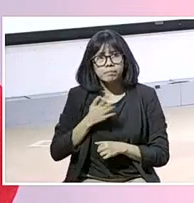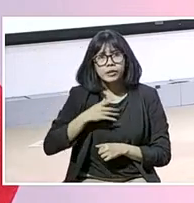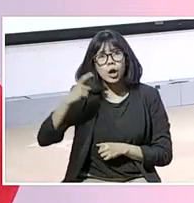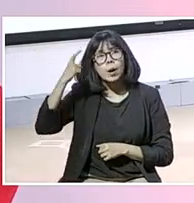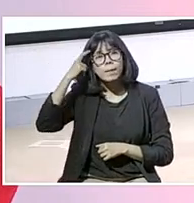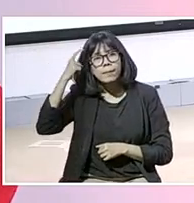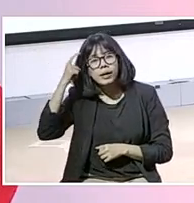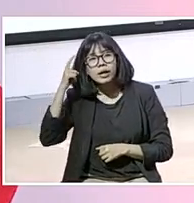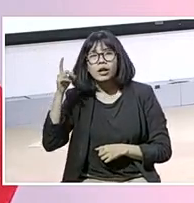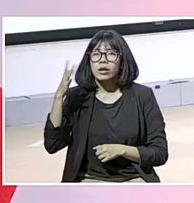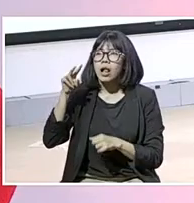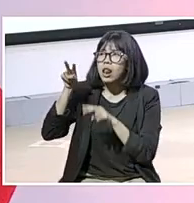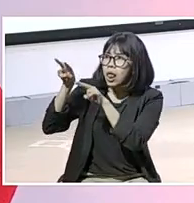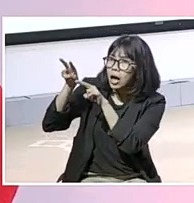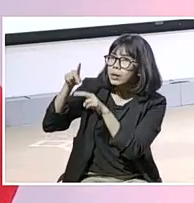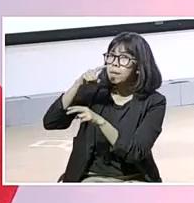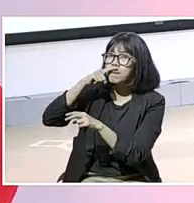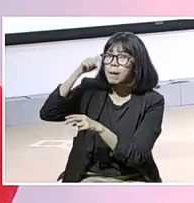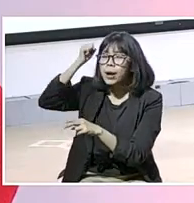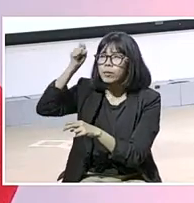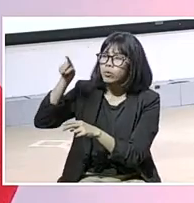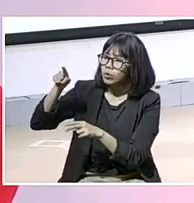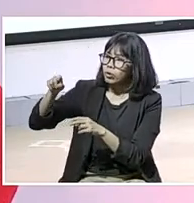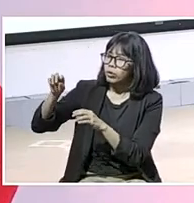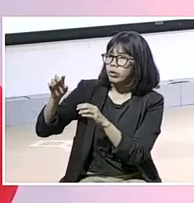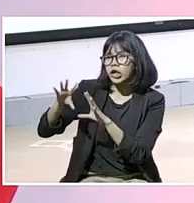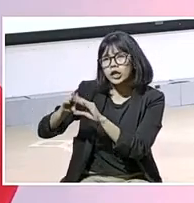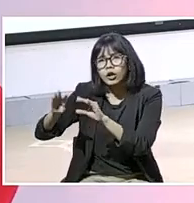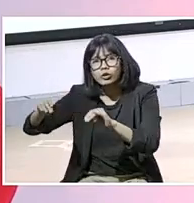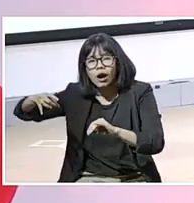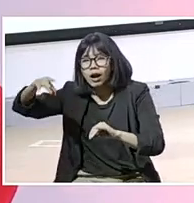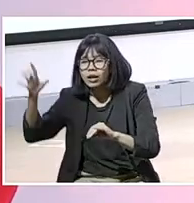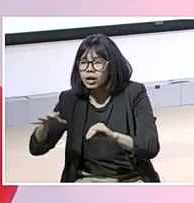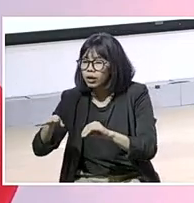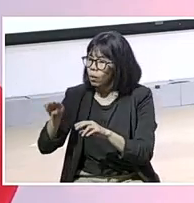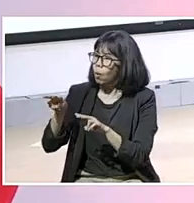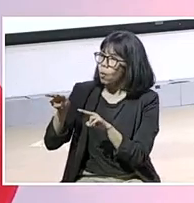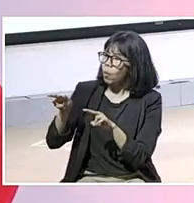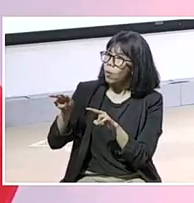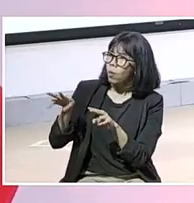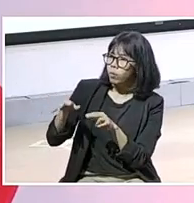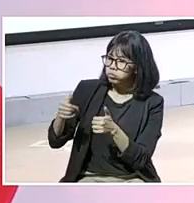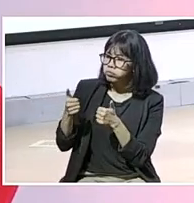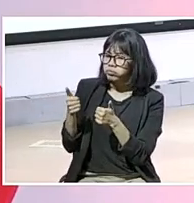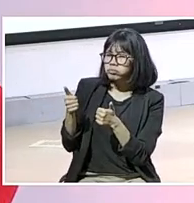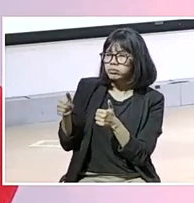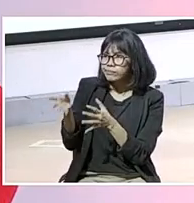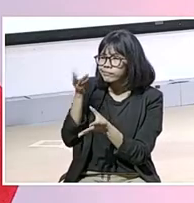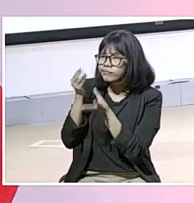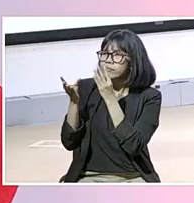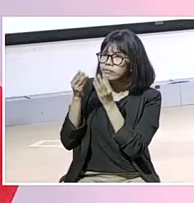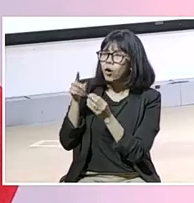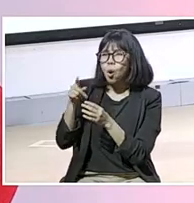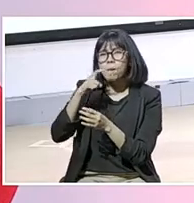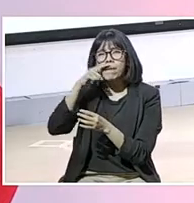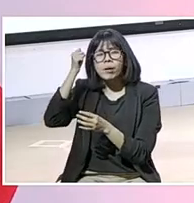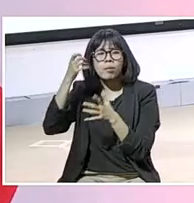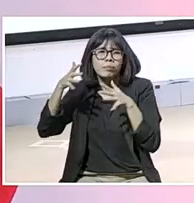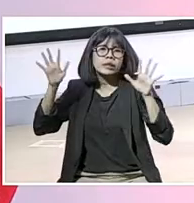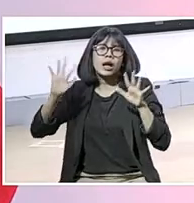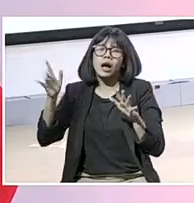just watching my parents, how they raised us, how they worked so hard. I felt like that kind of